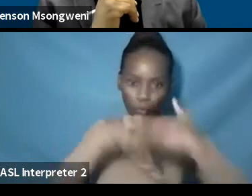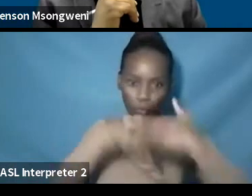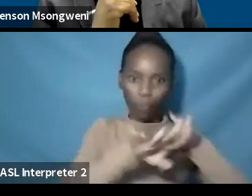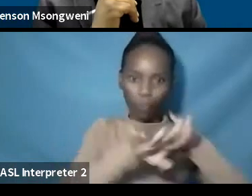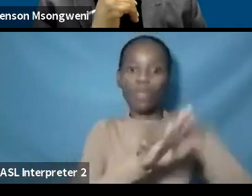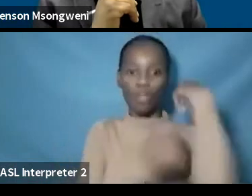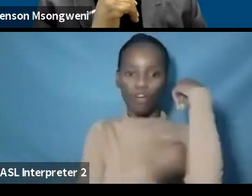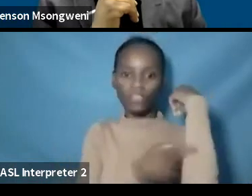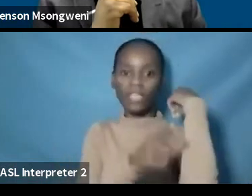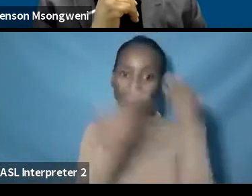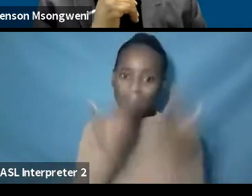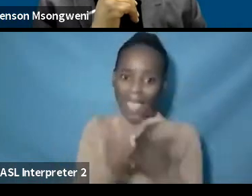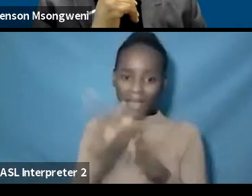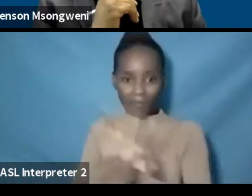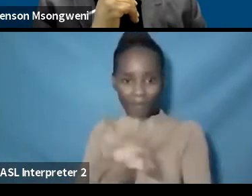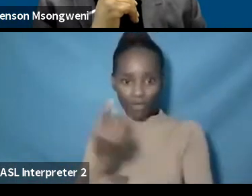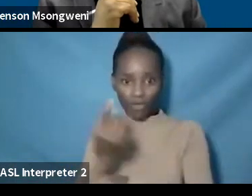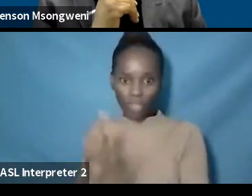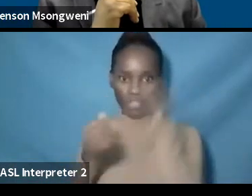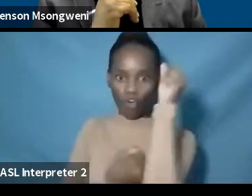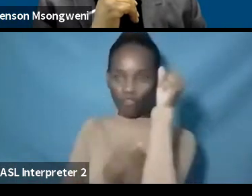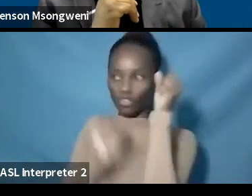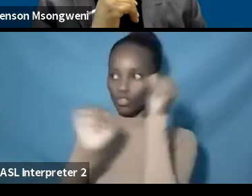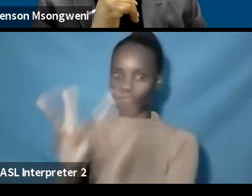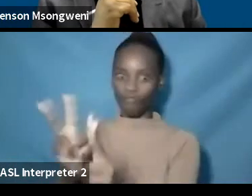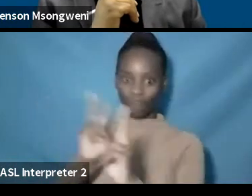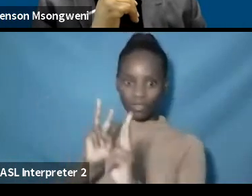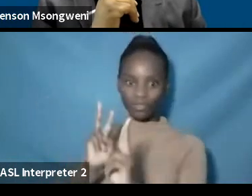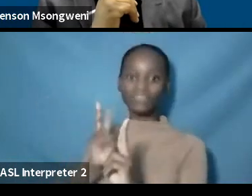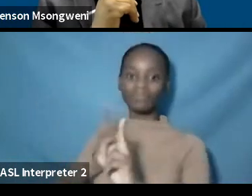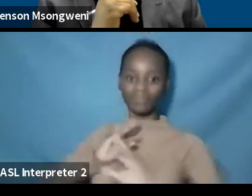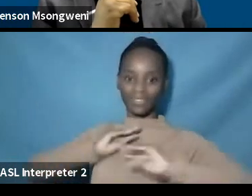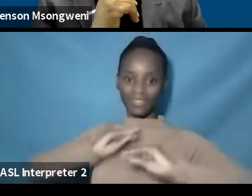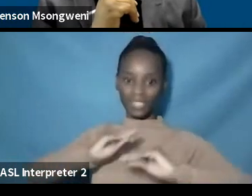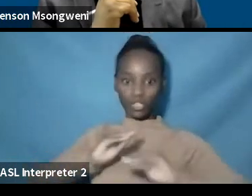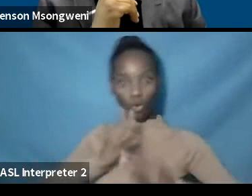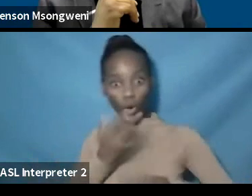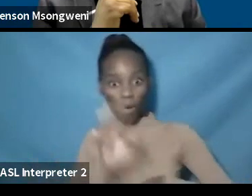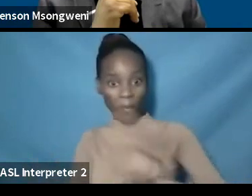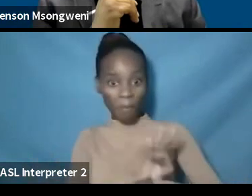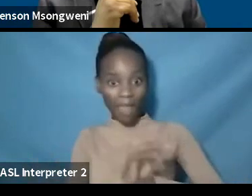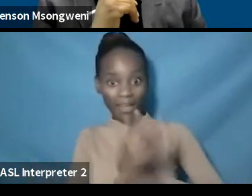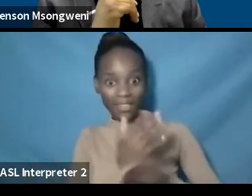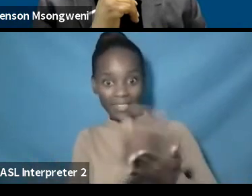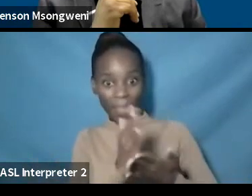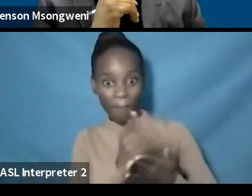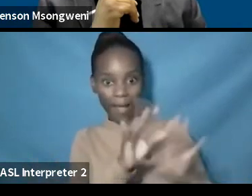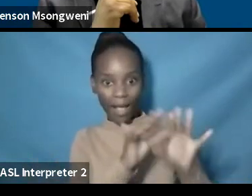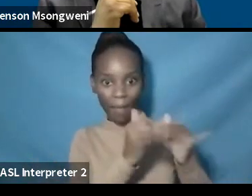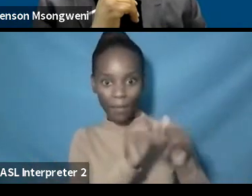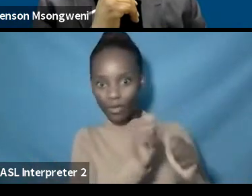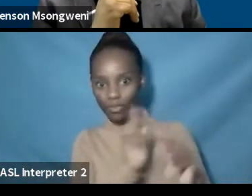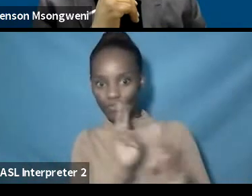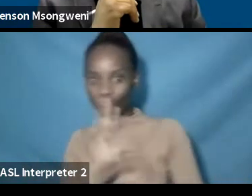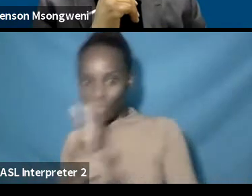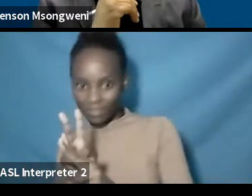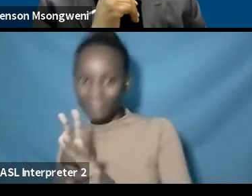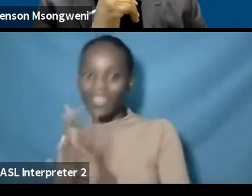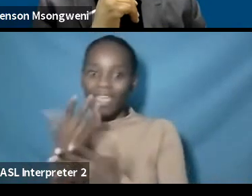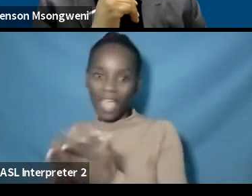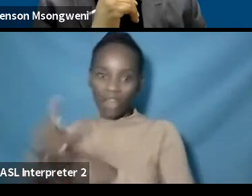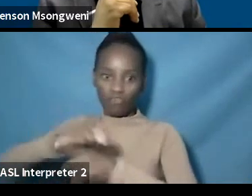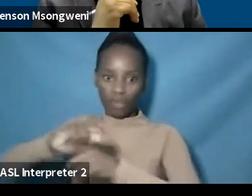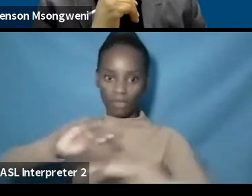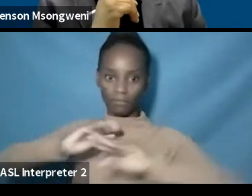arrange some you guys to come to the branches and we can conduct that training. But we are really